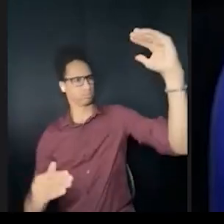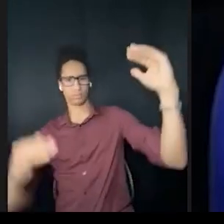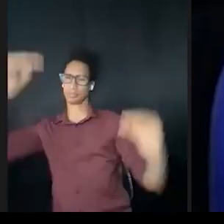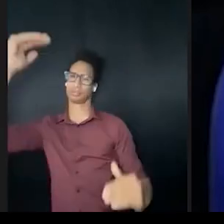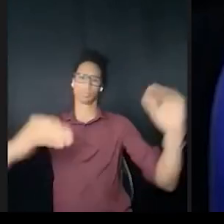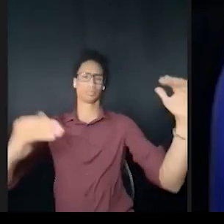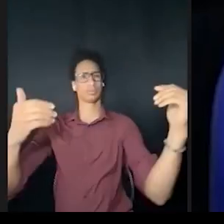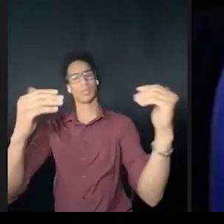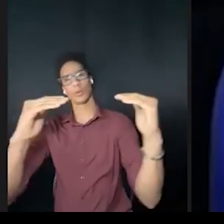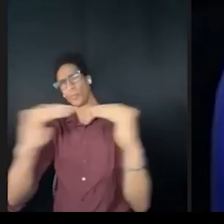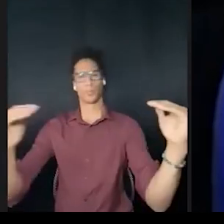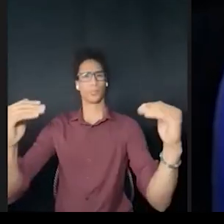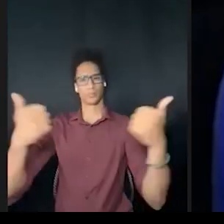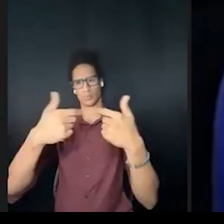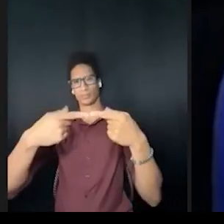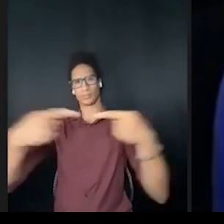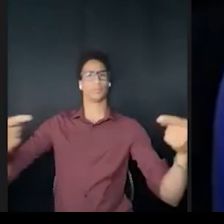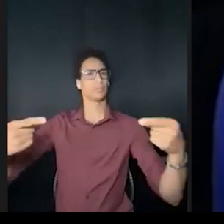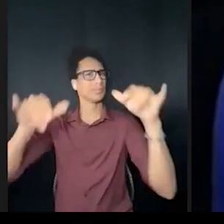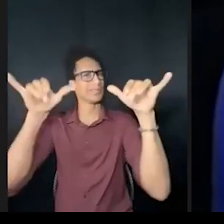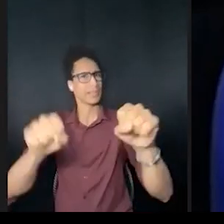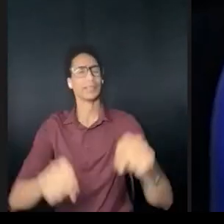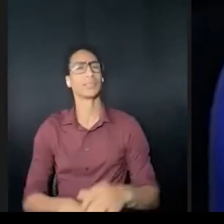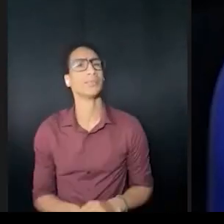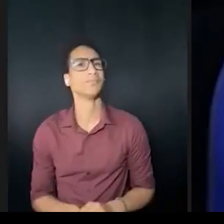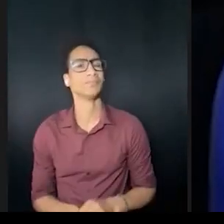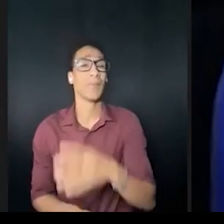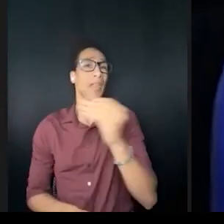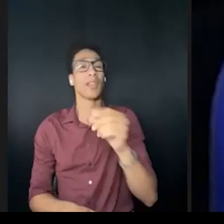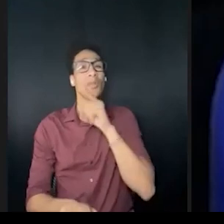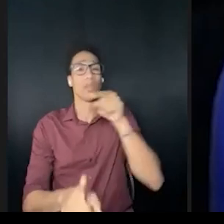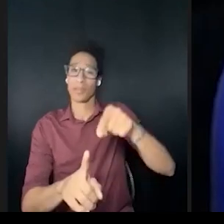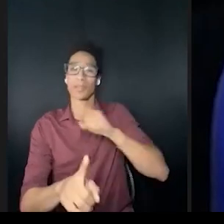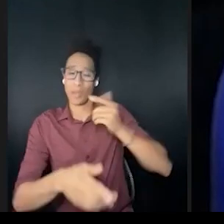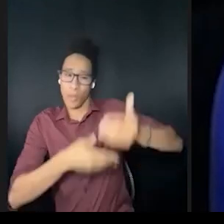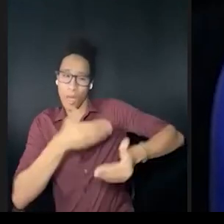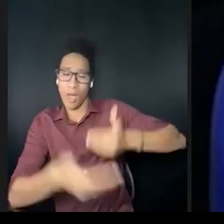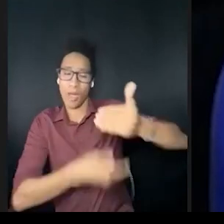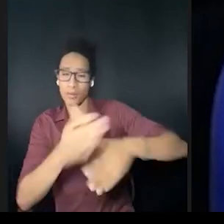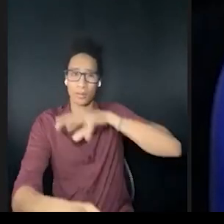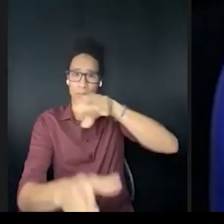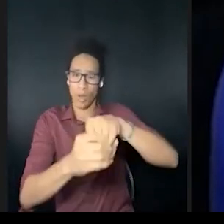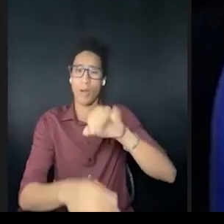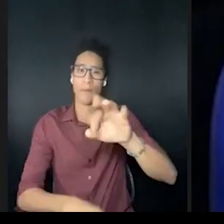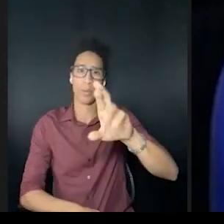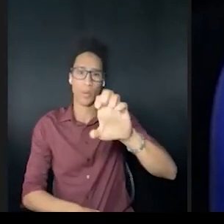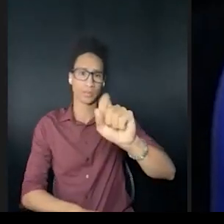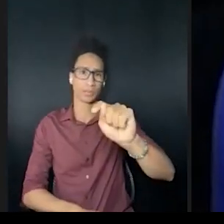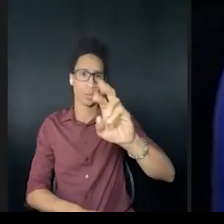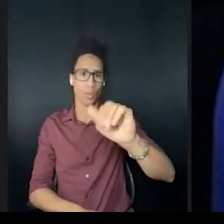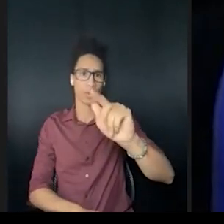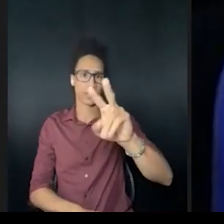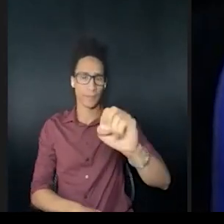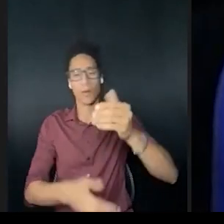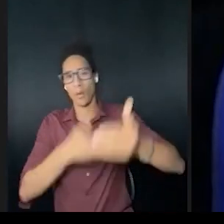a part of the restorative justice process, and the justice is for that family as well. Whether the system is